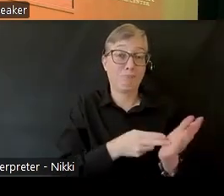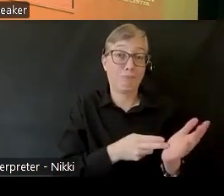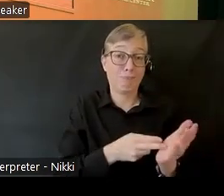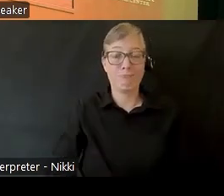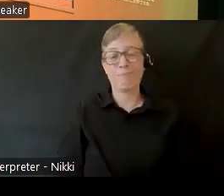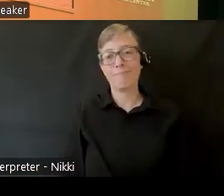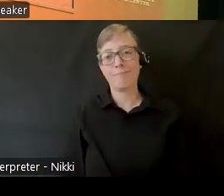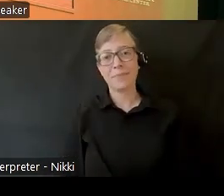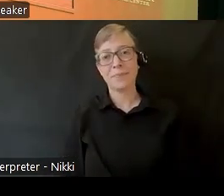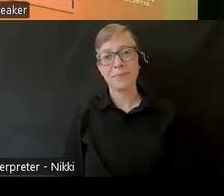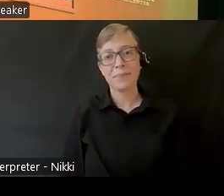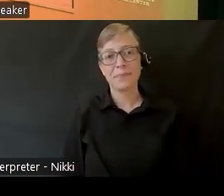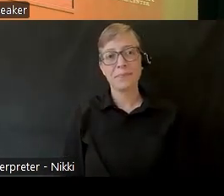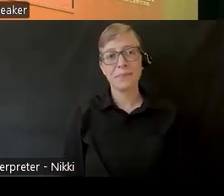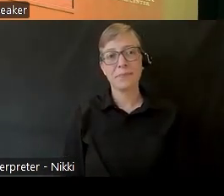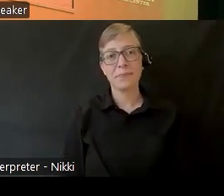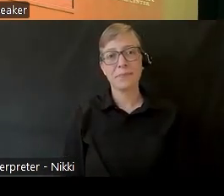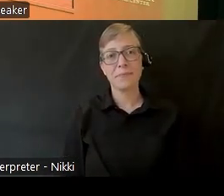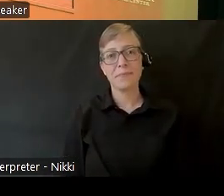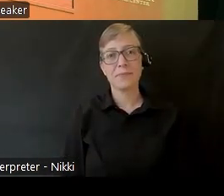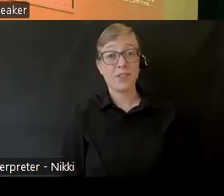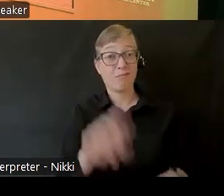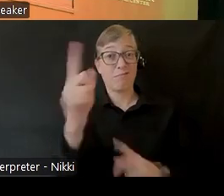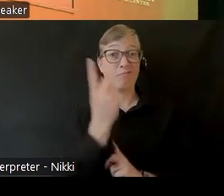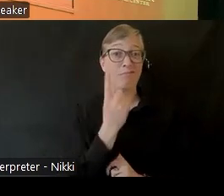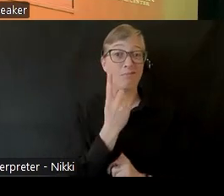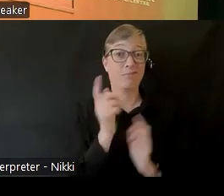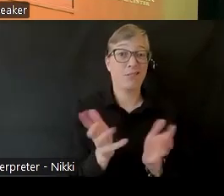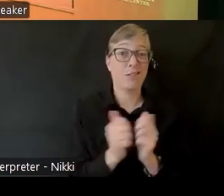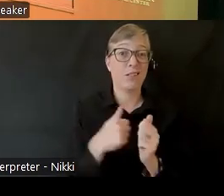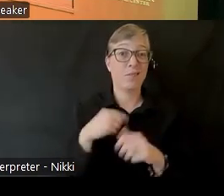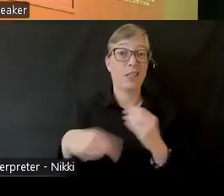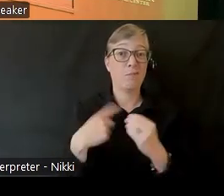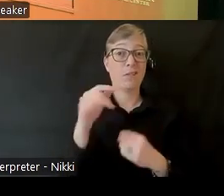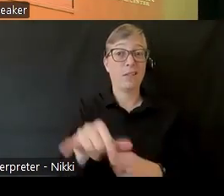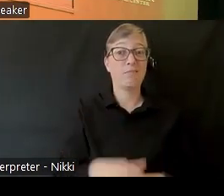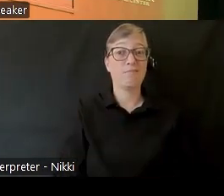So talk to me about that if you're trying to do similar things like this.